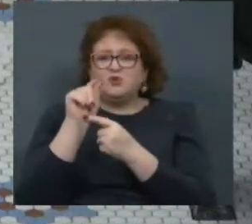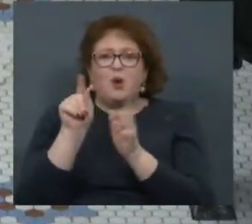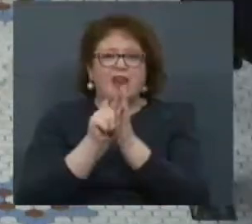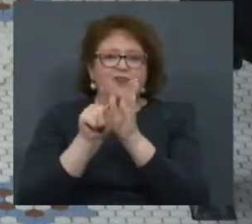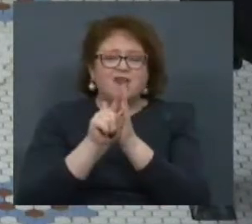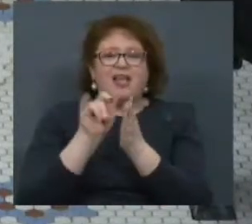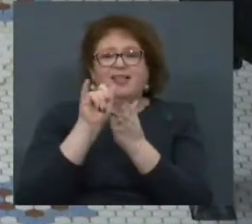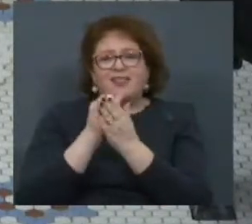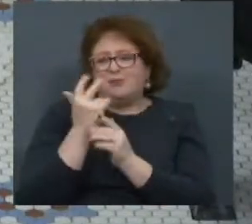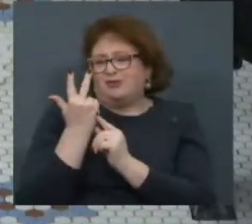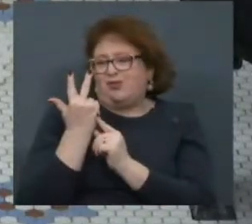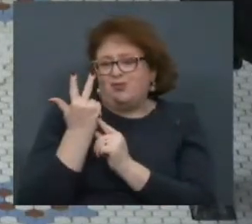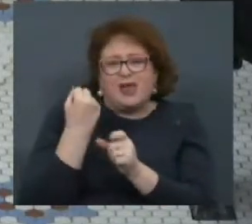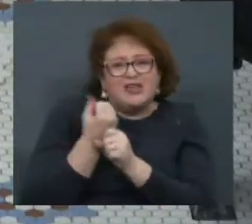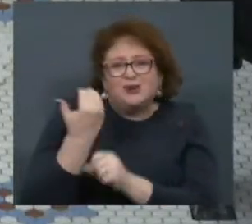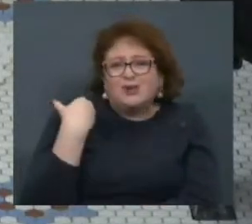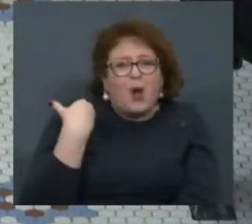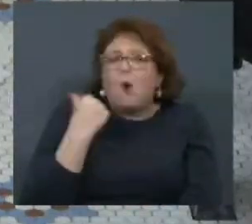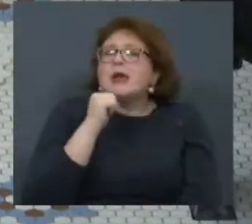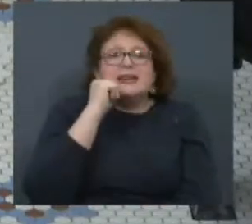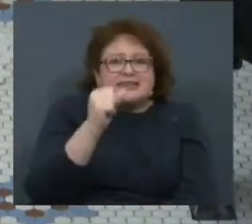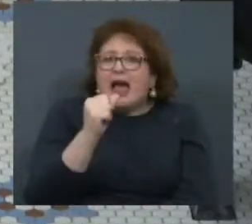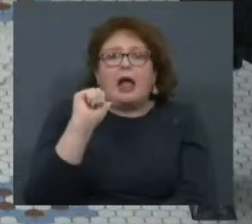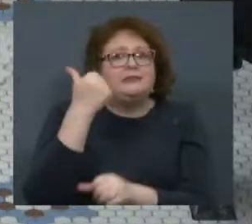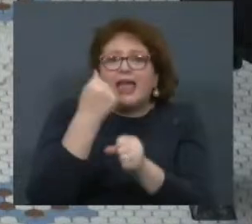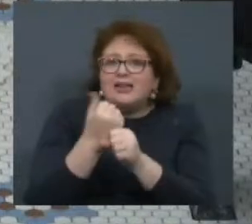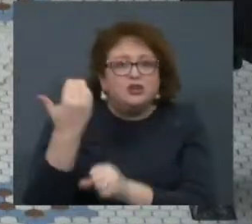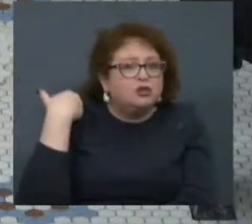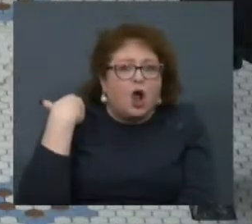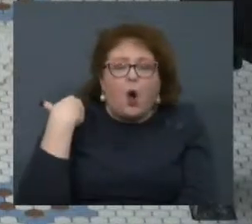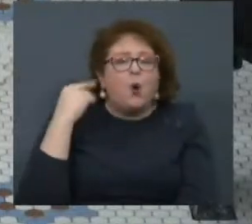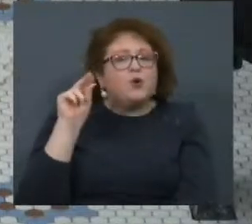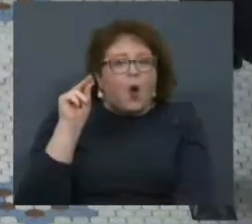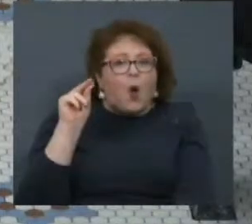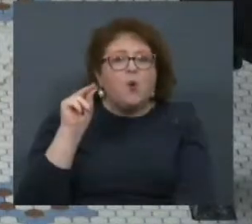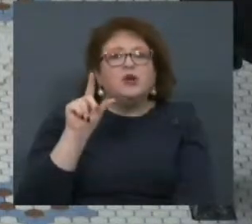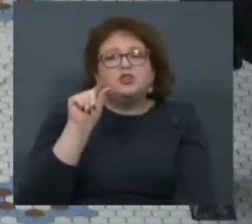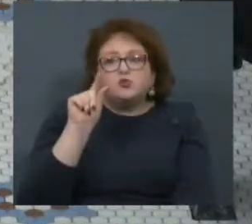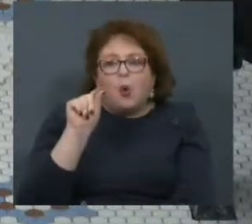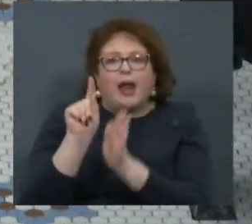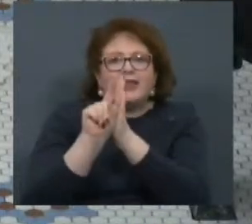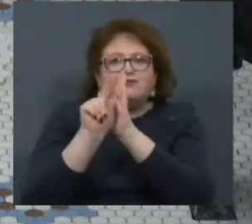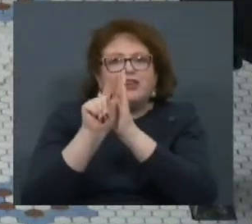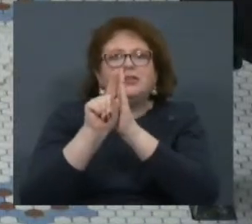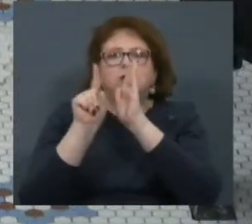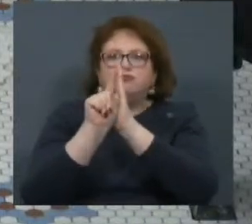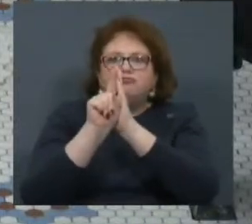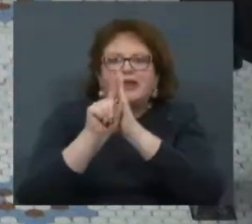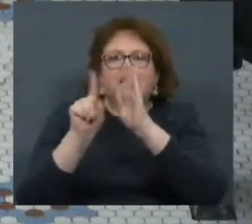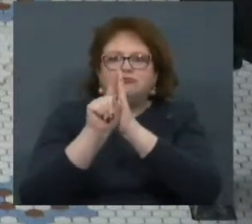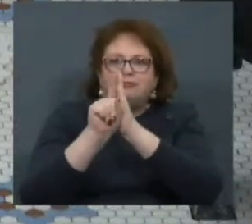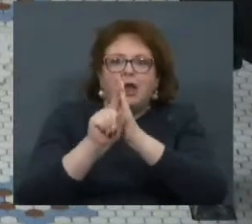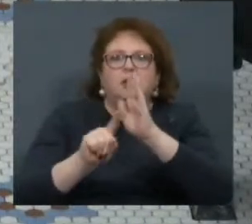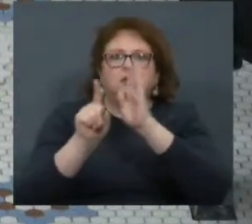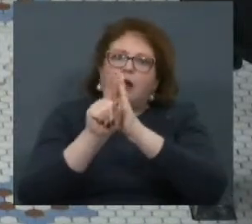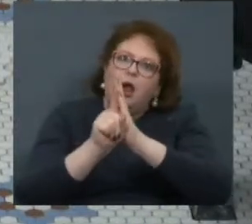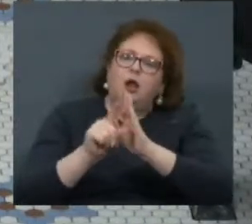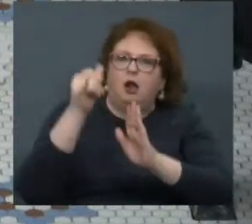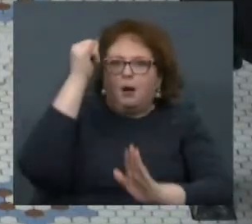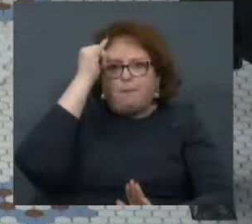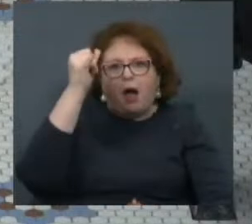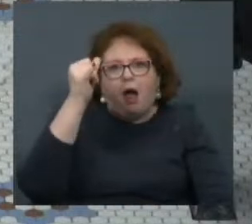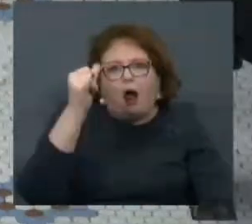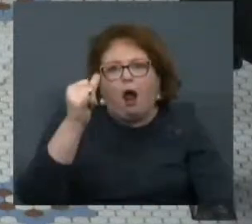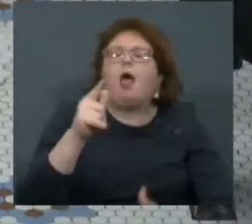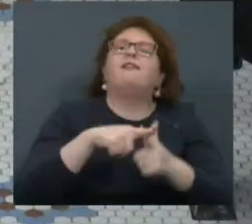not 10 years ago. That's just 3 years ago. It took 20 rings for somebody to pick something up, and one person was